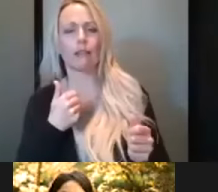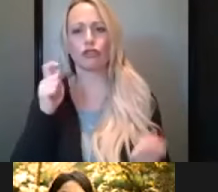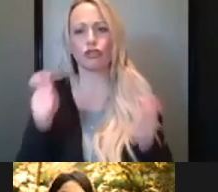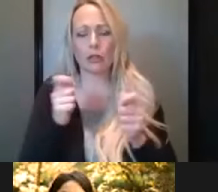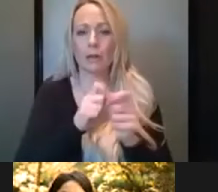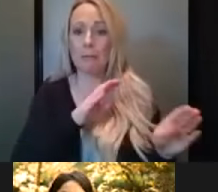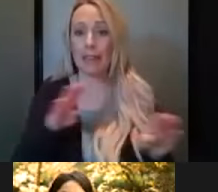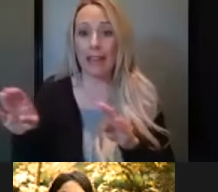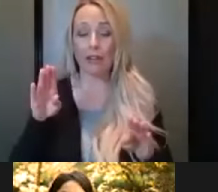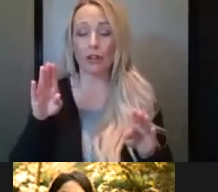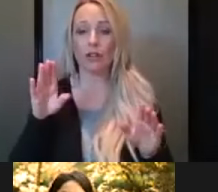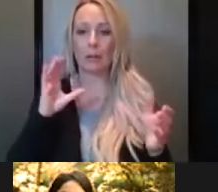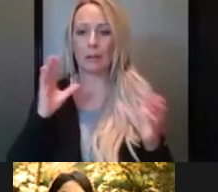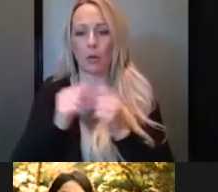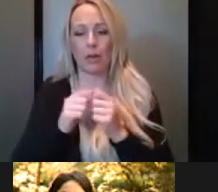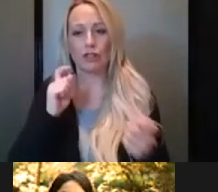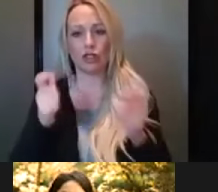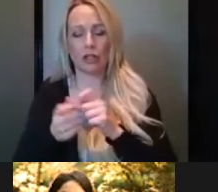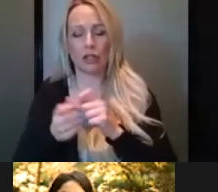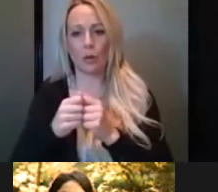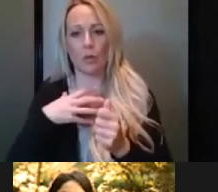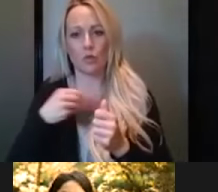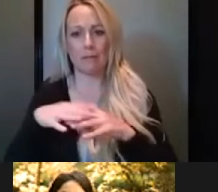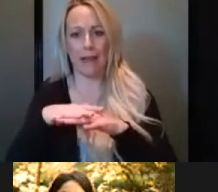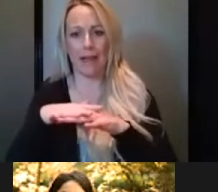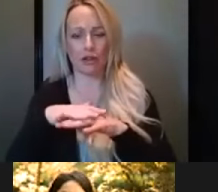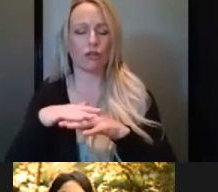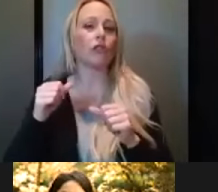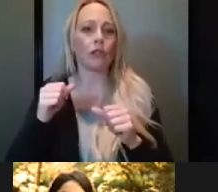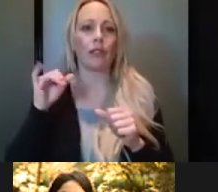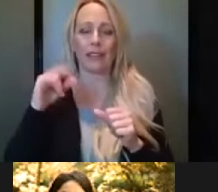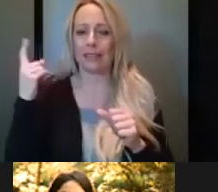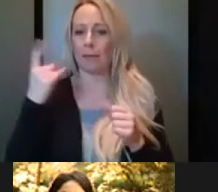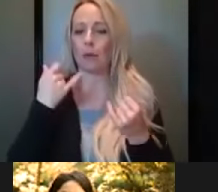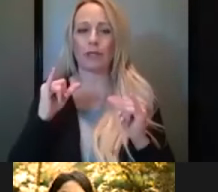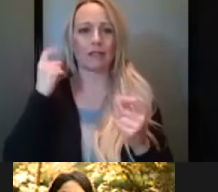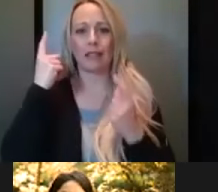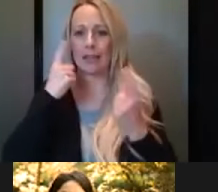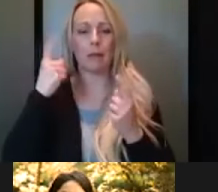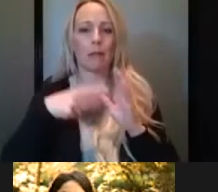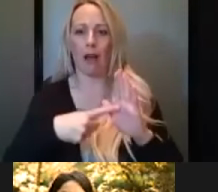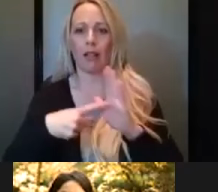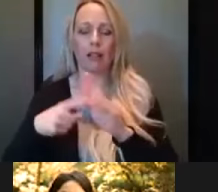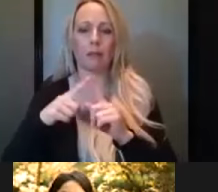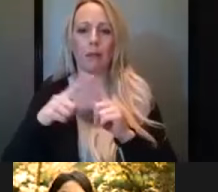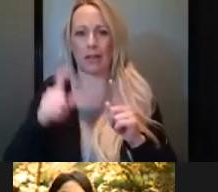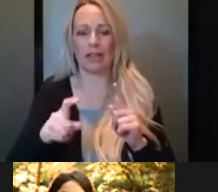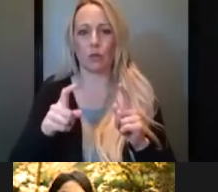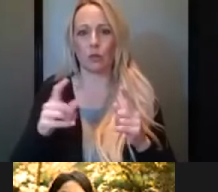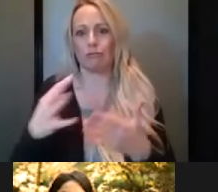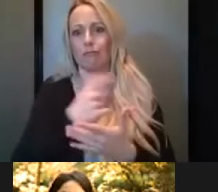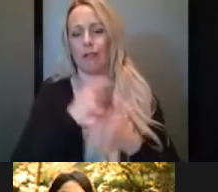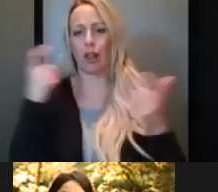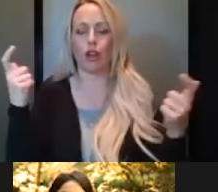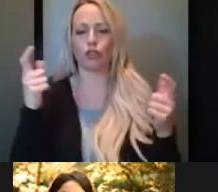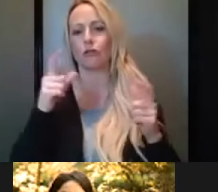behavior versus changes in white matter. And that's something that we're still thinking about modeling, but we need to get a larger sample